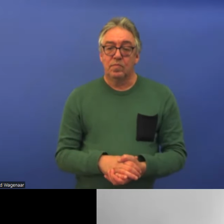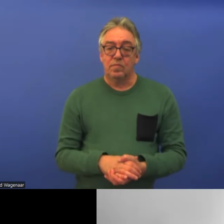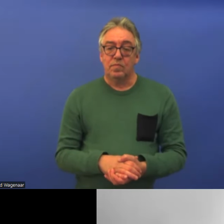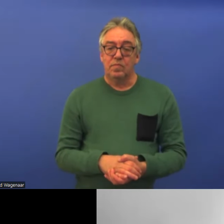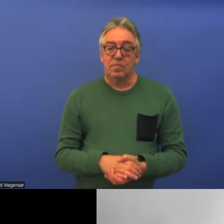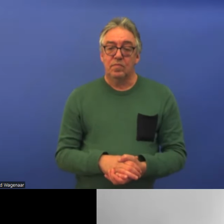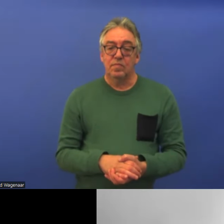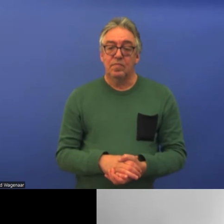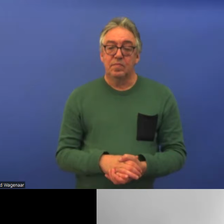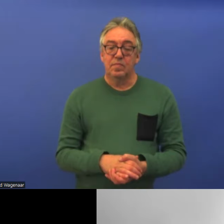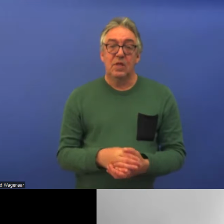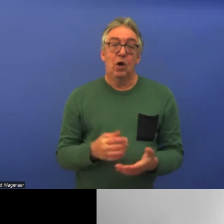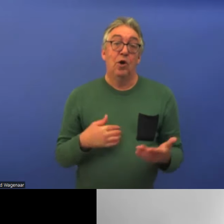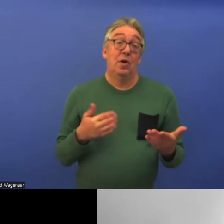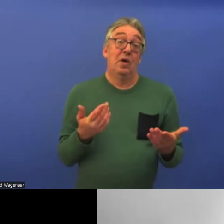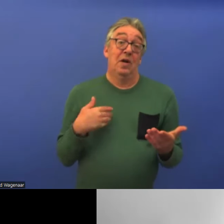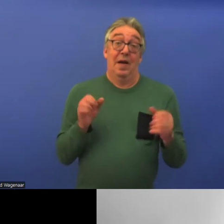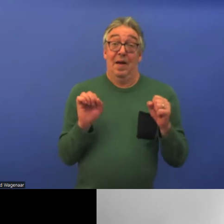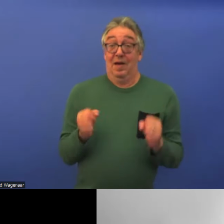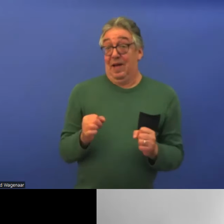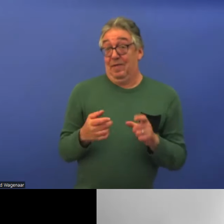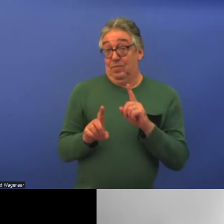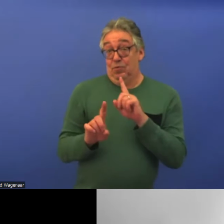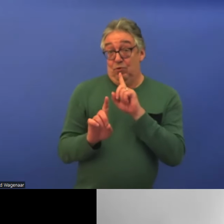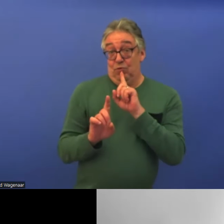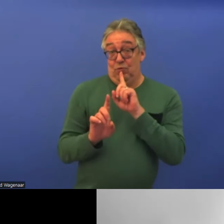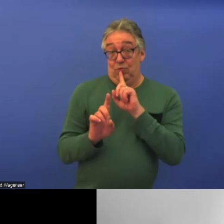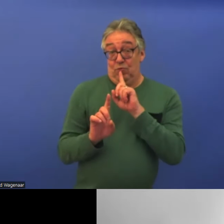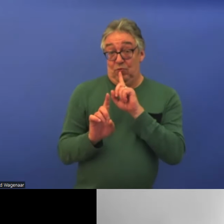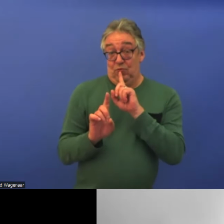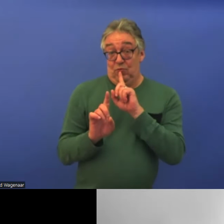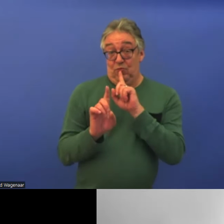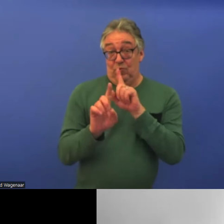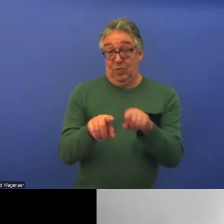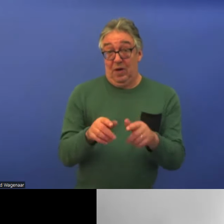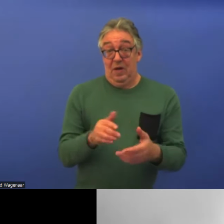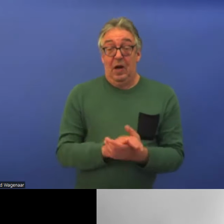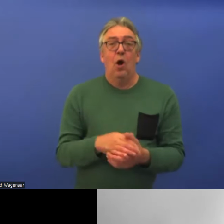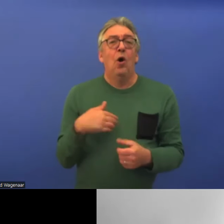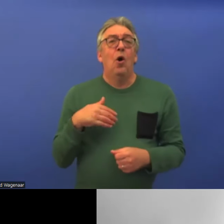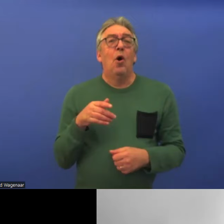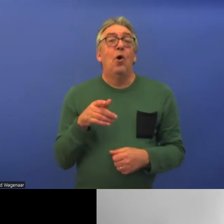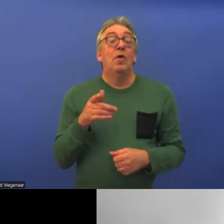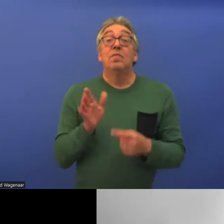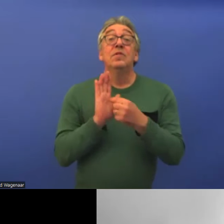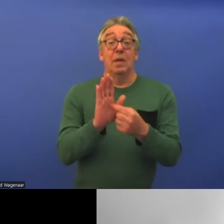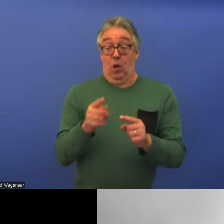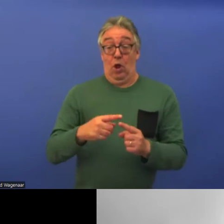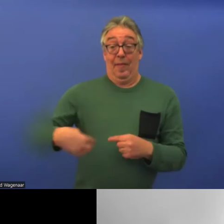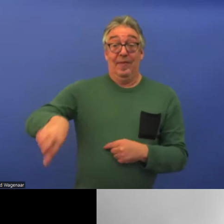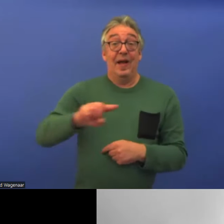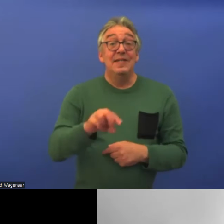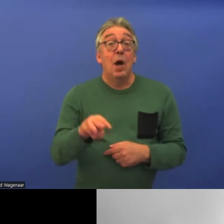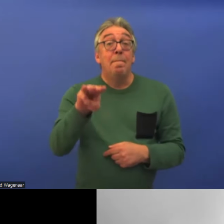I mean, I can reply actually advancing to you the information on Argentina for next March.